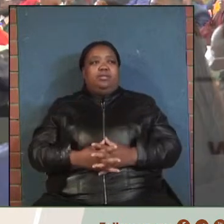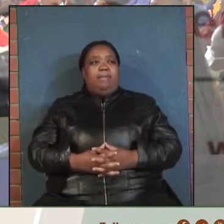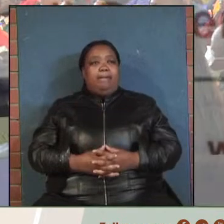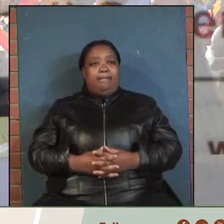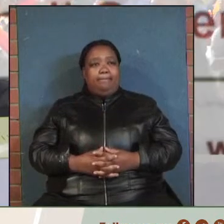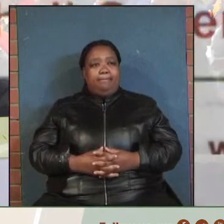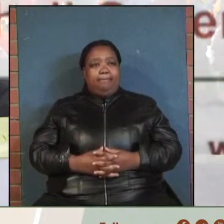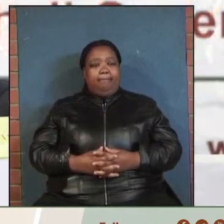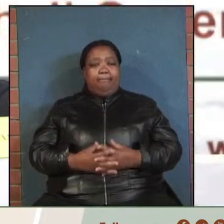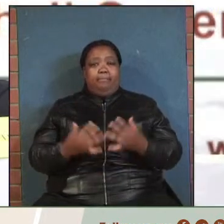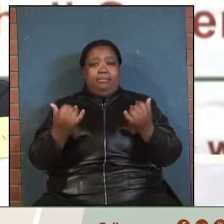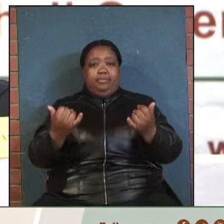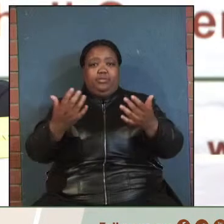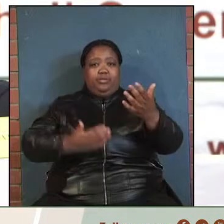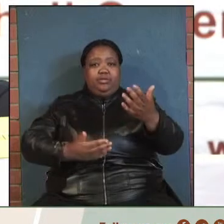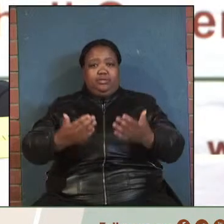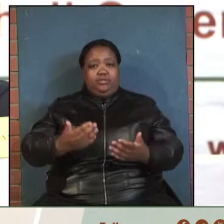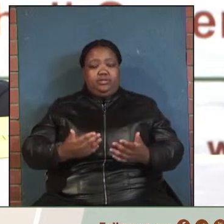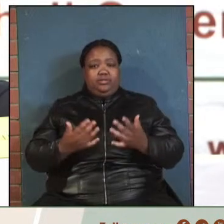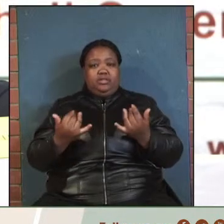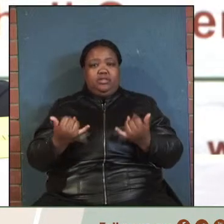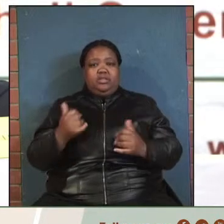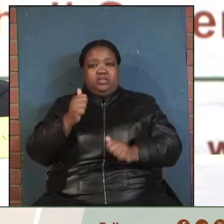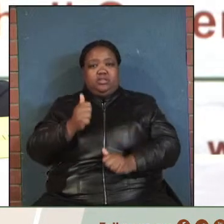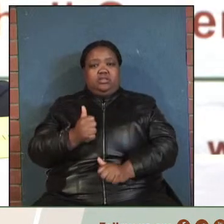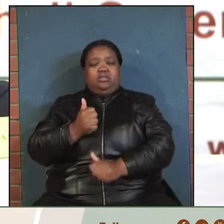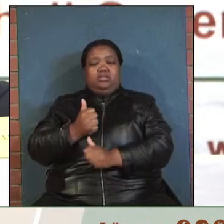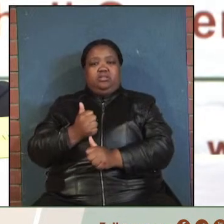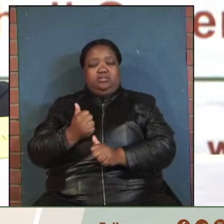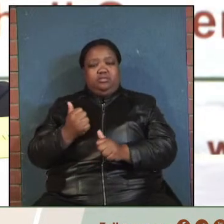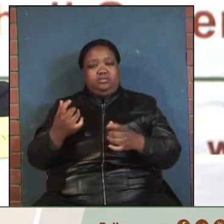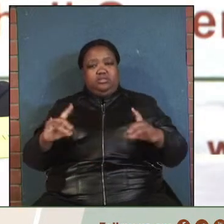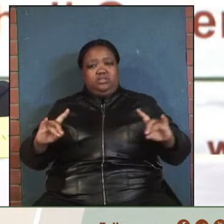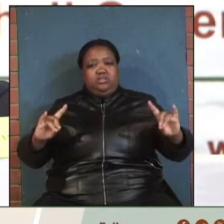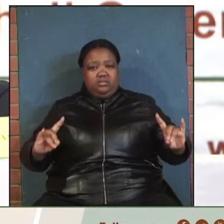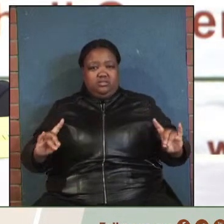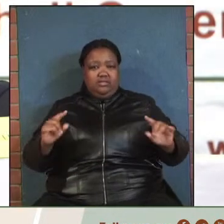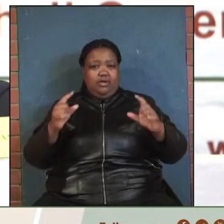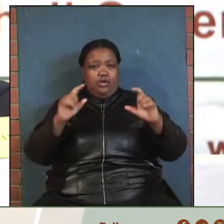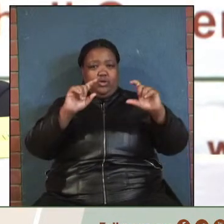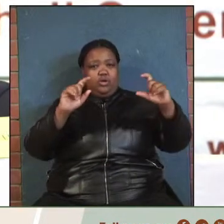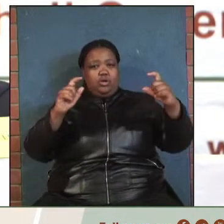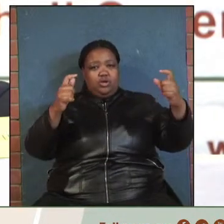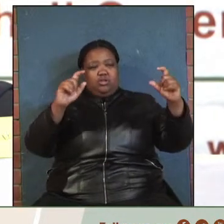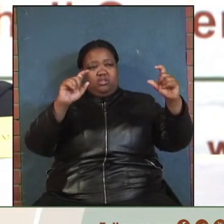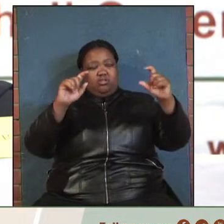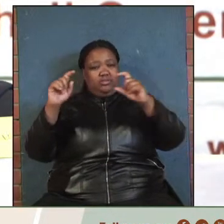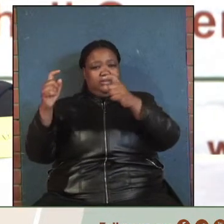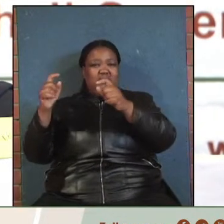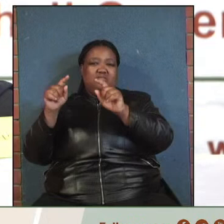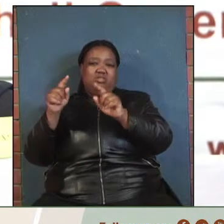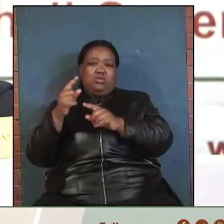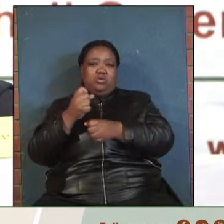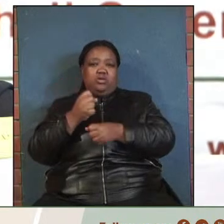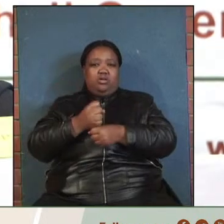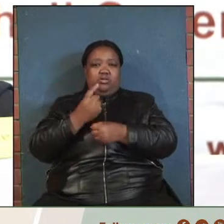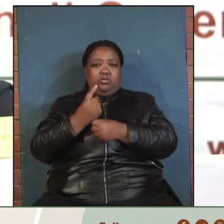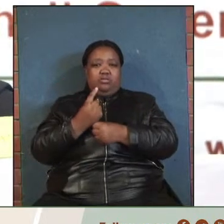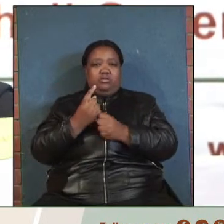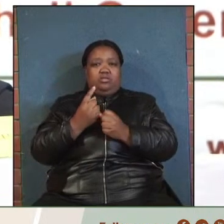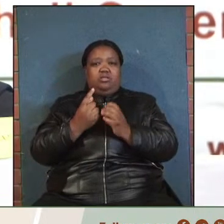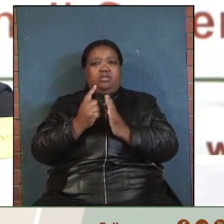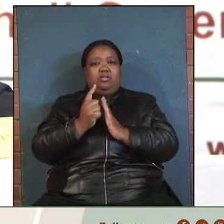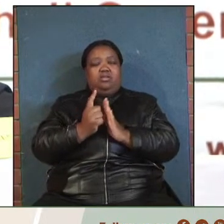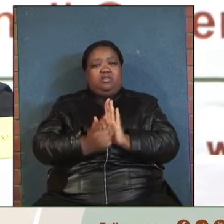I now welcome the Deputy Chairperson of Committees of the Gauteng Legislature, Honorable